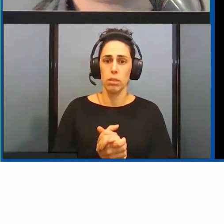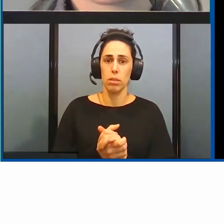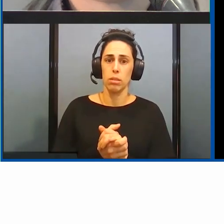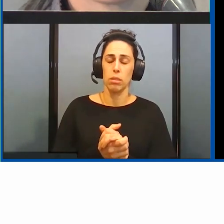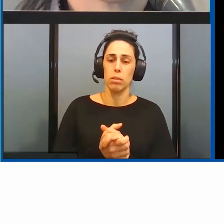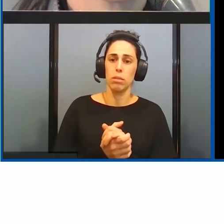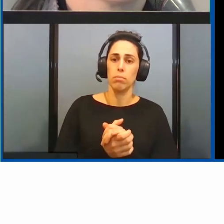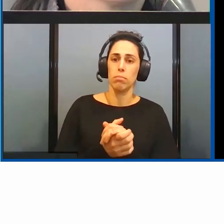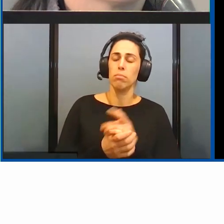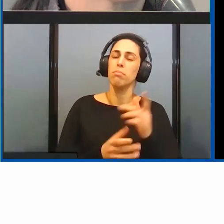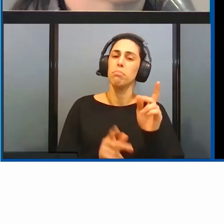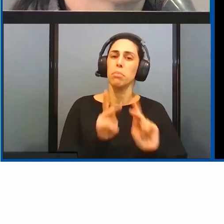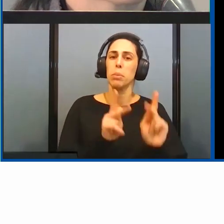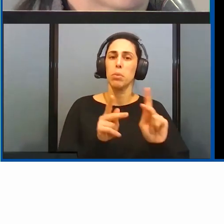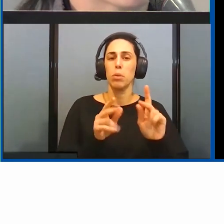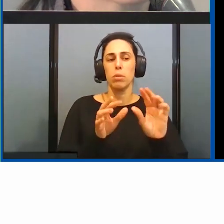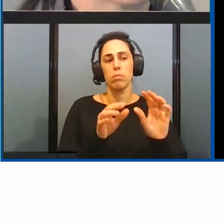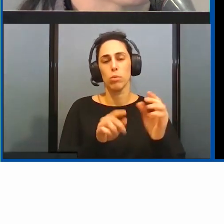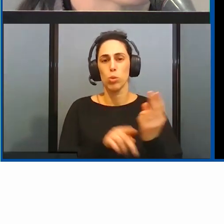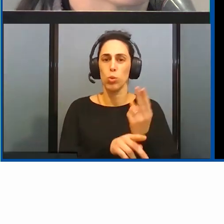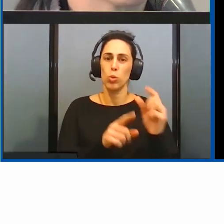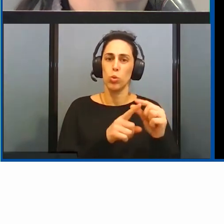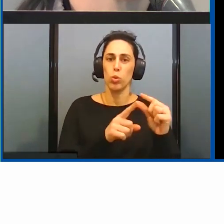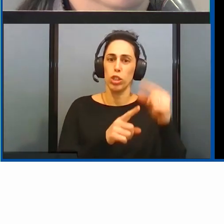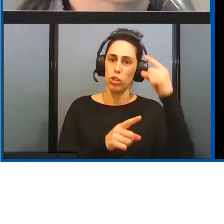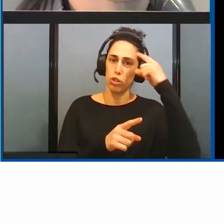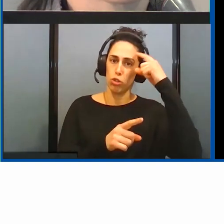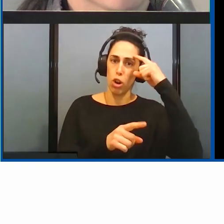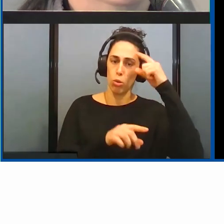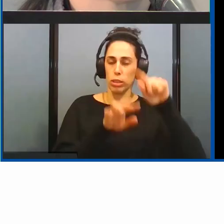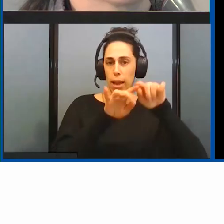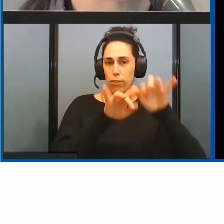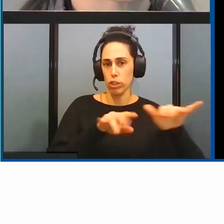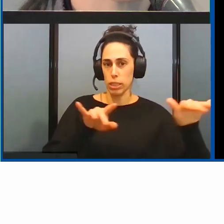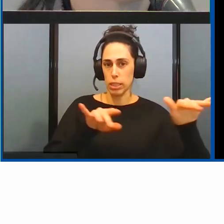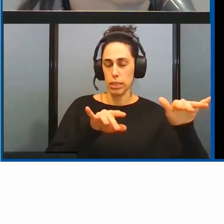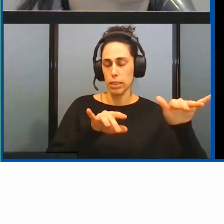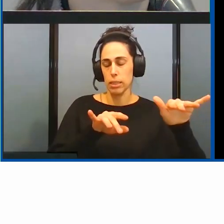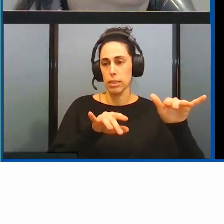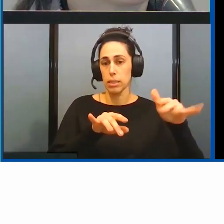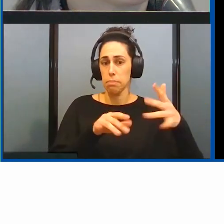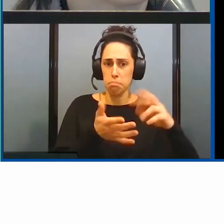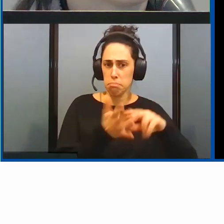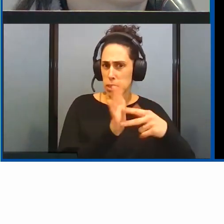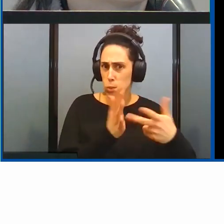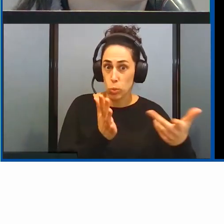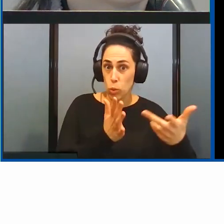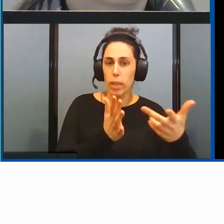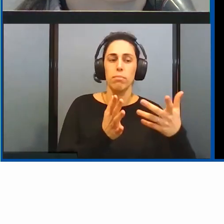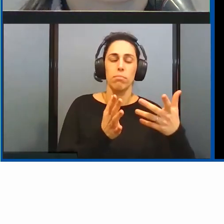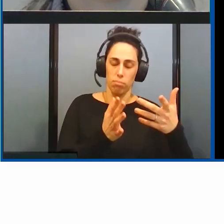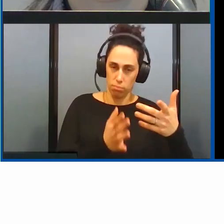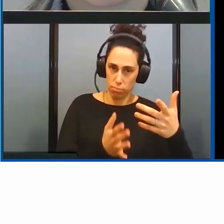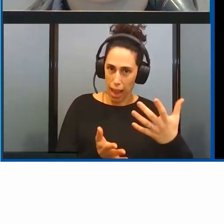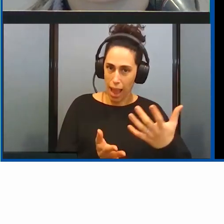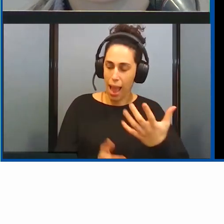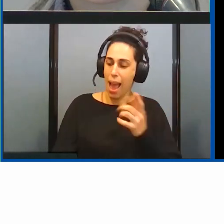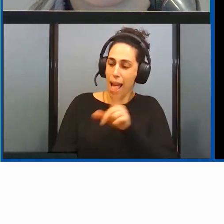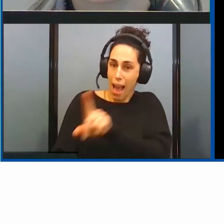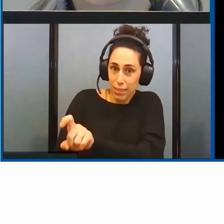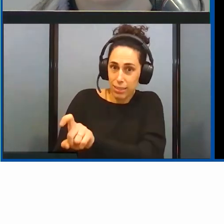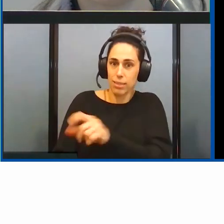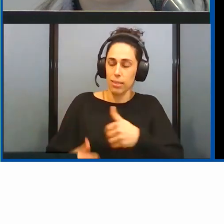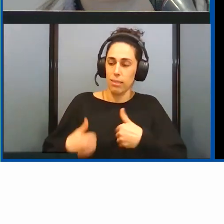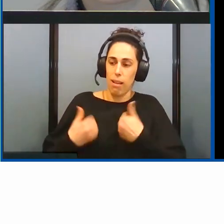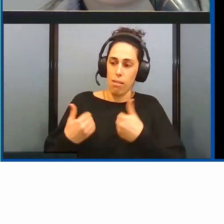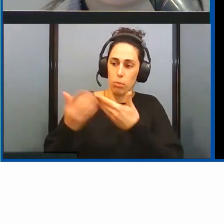others about what that means. And so to us, what it means is you need to talk to that young person and find out what they need. Are they understanding what you're